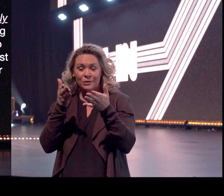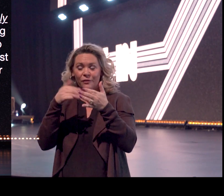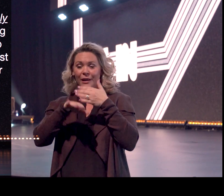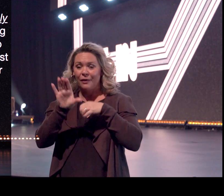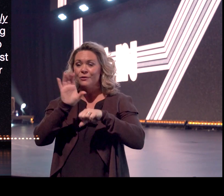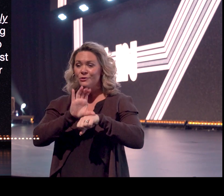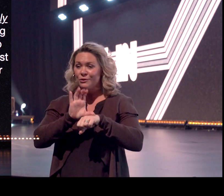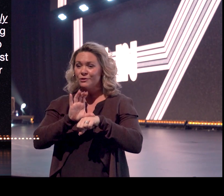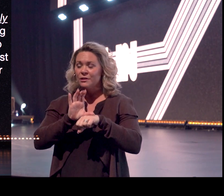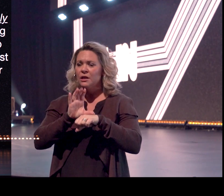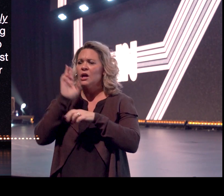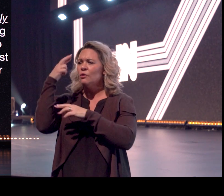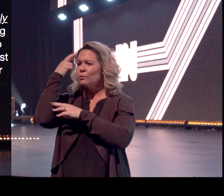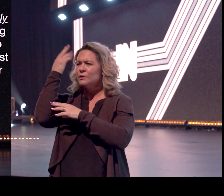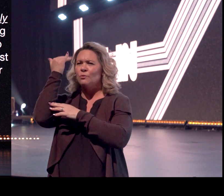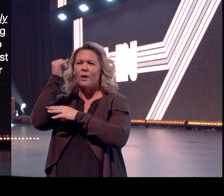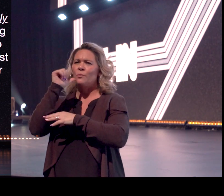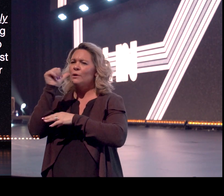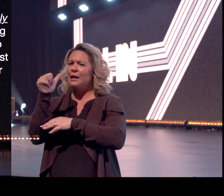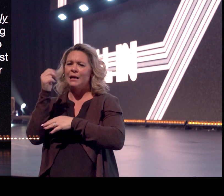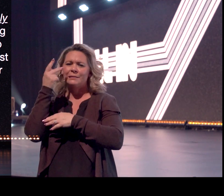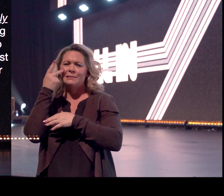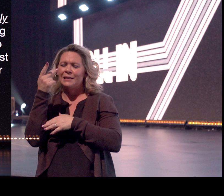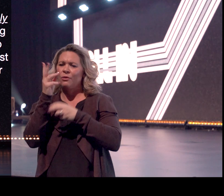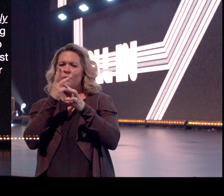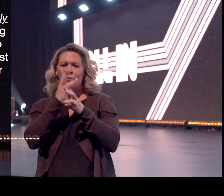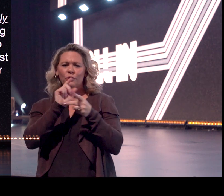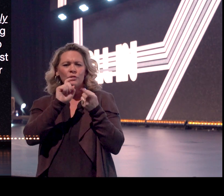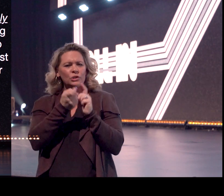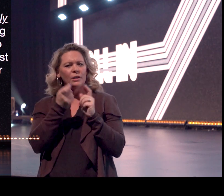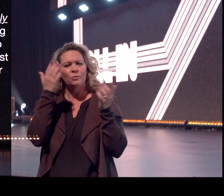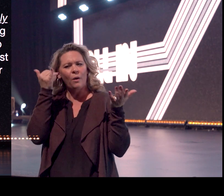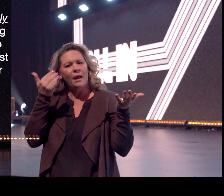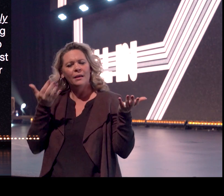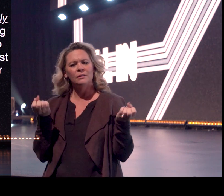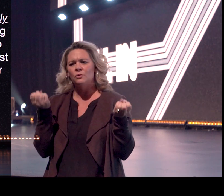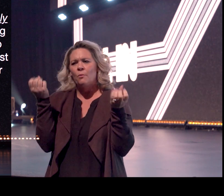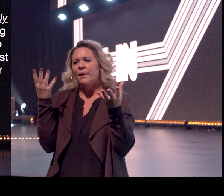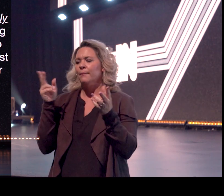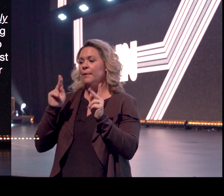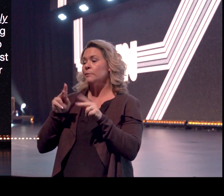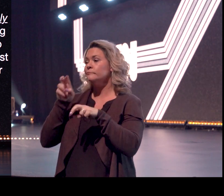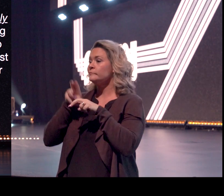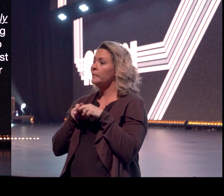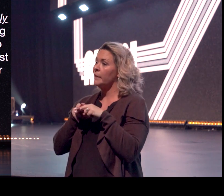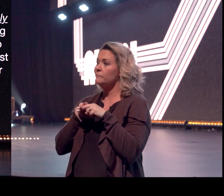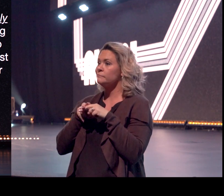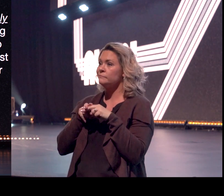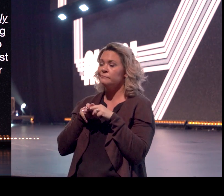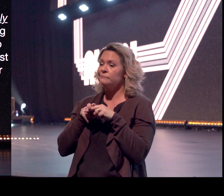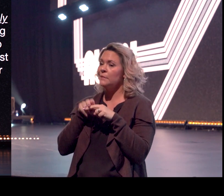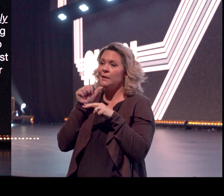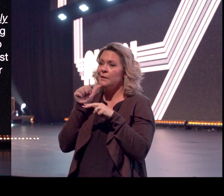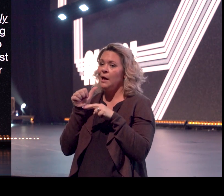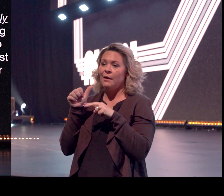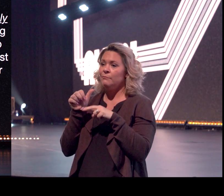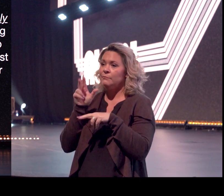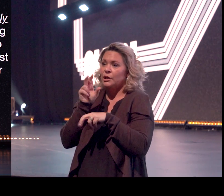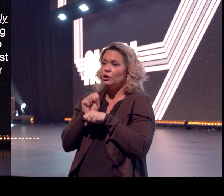Christ. And the reason we're not seeing our world change the way it should is because so many people are on the